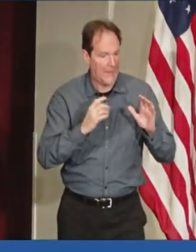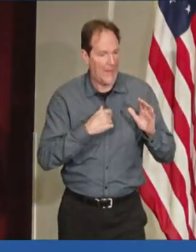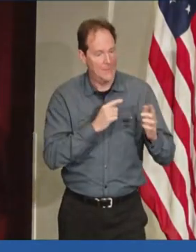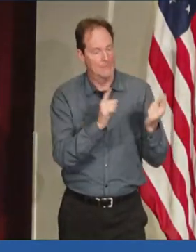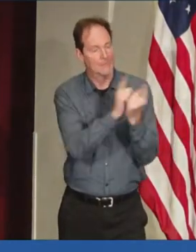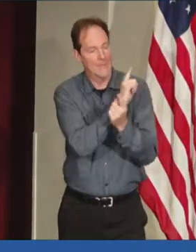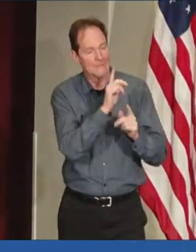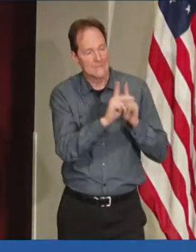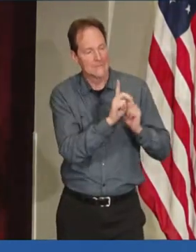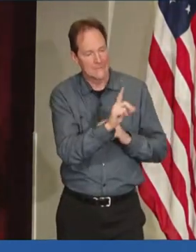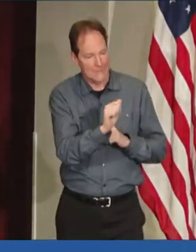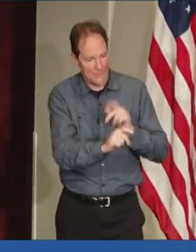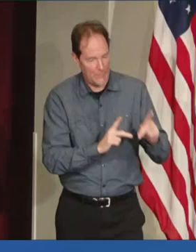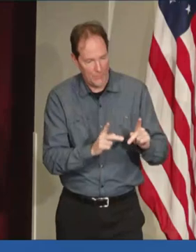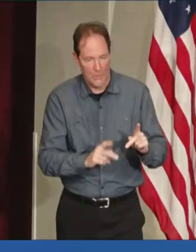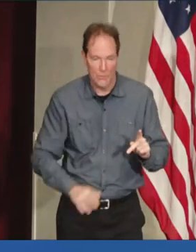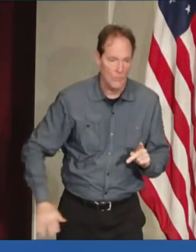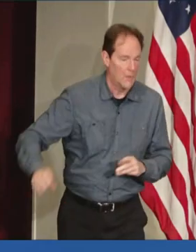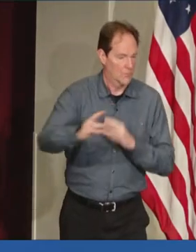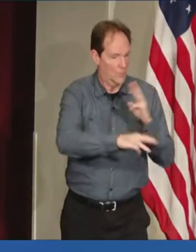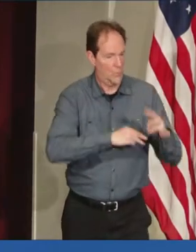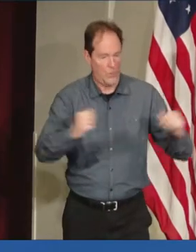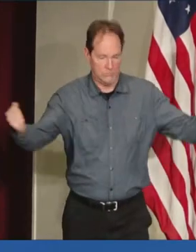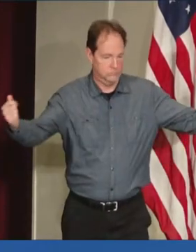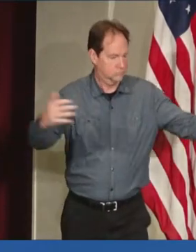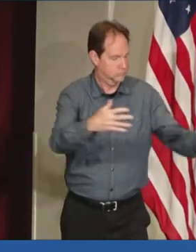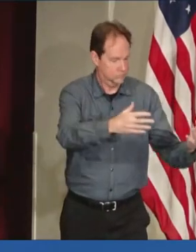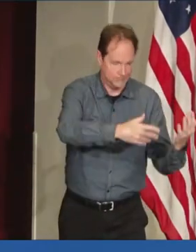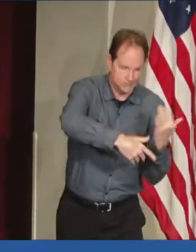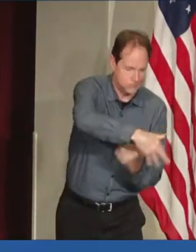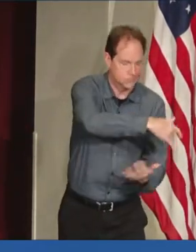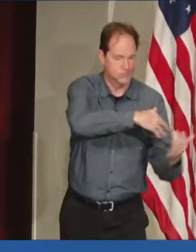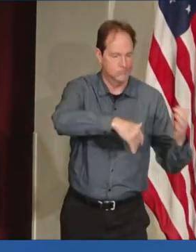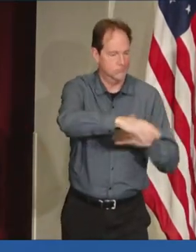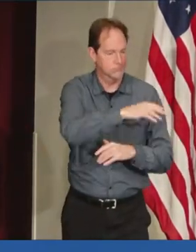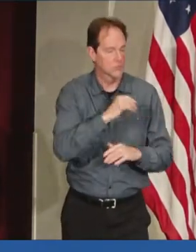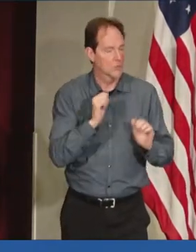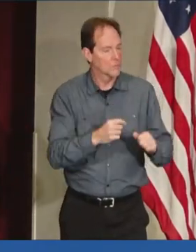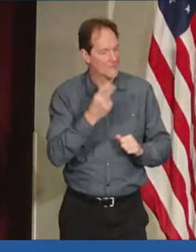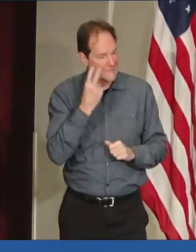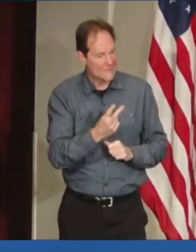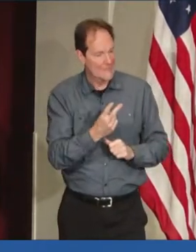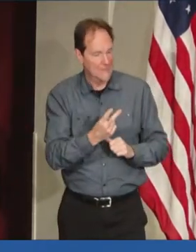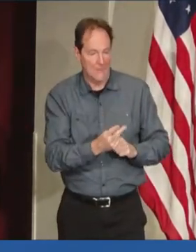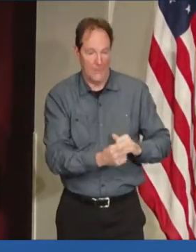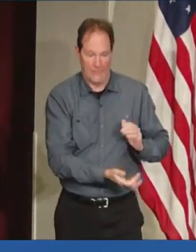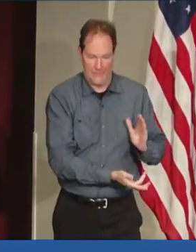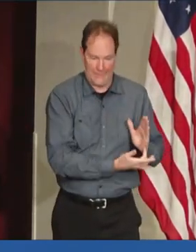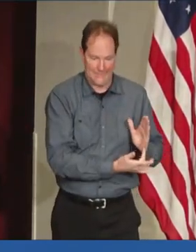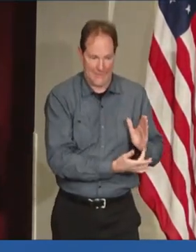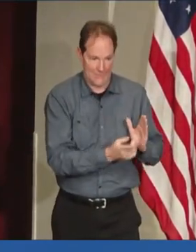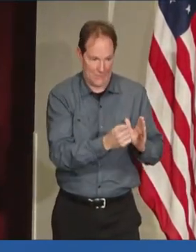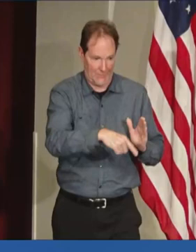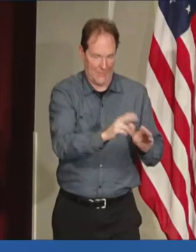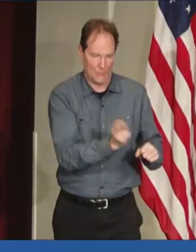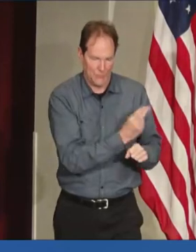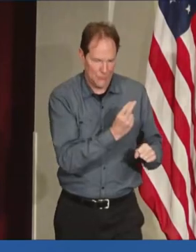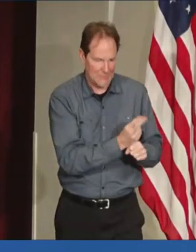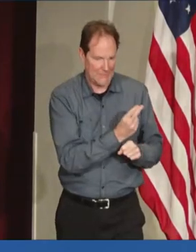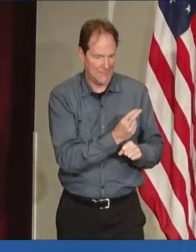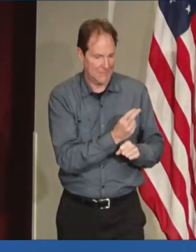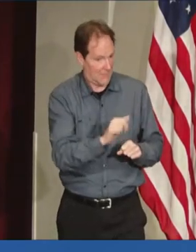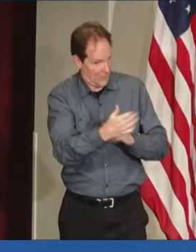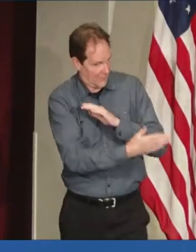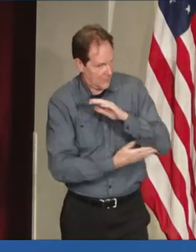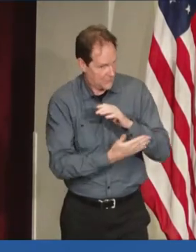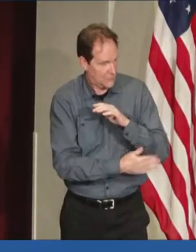people from all over the world. And you got to see just in the technology that they were using,